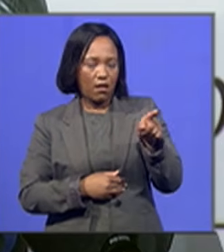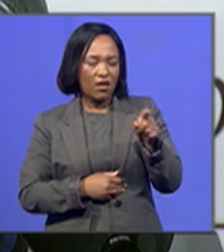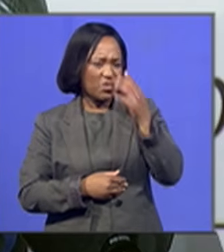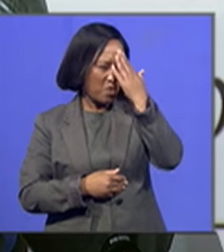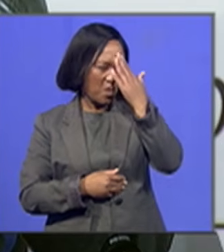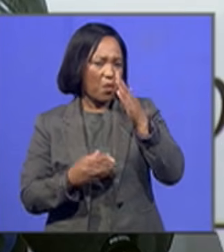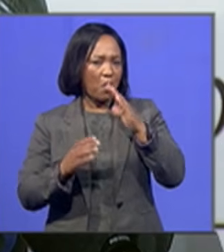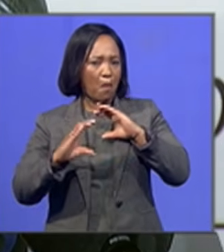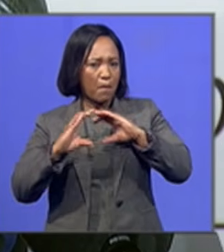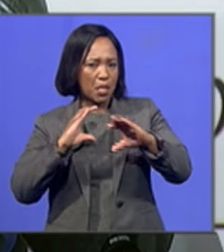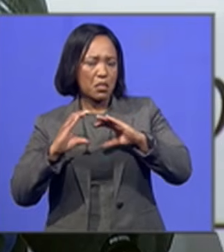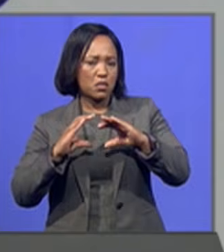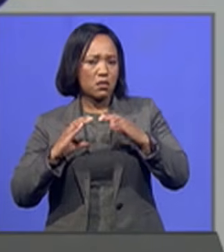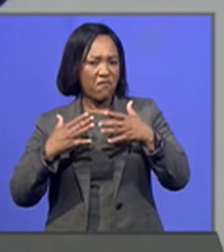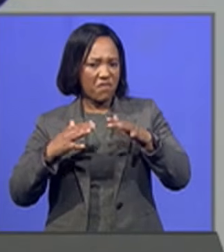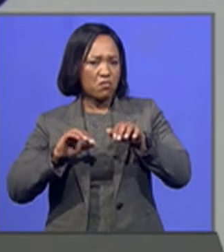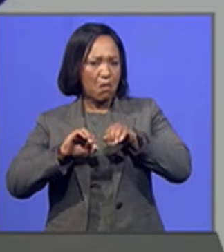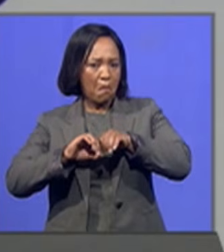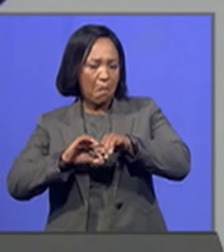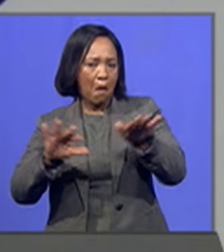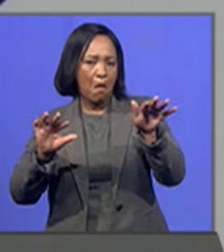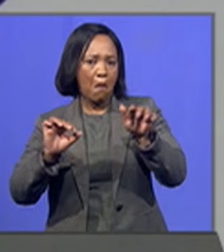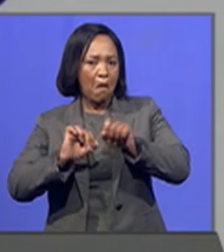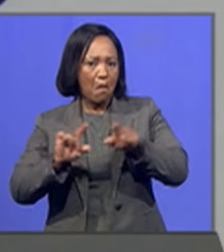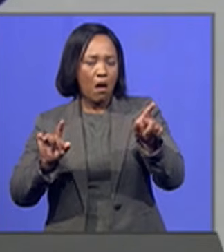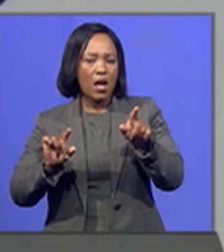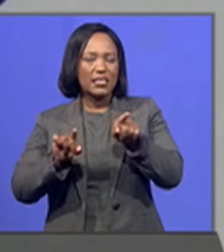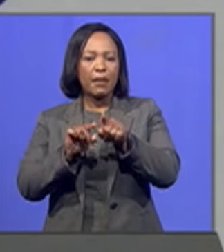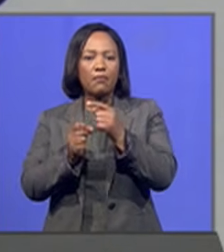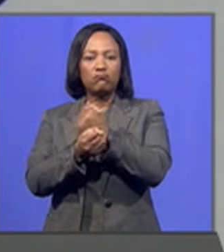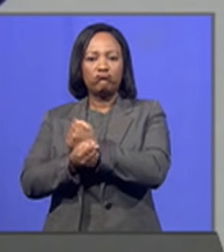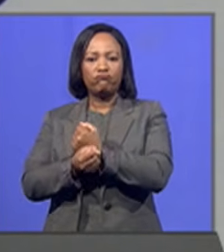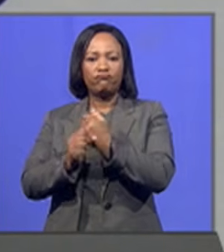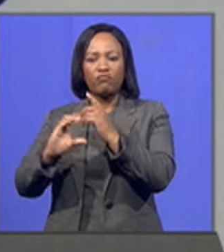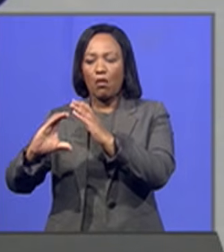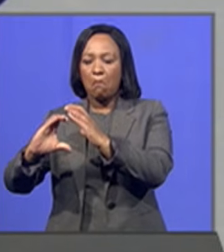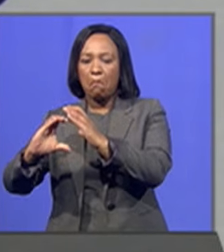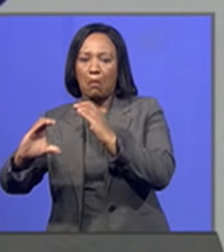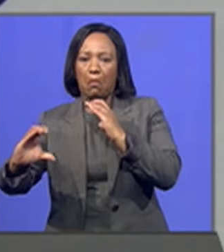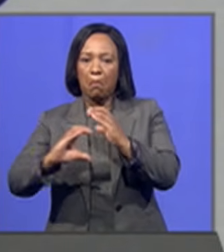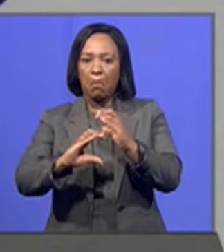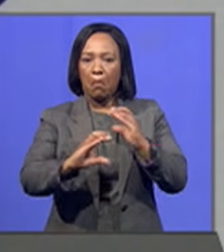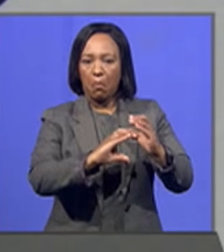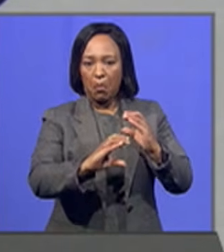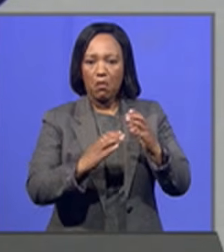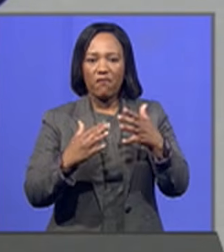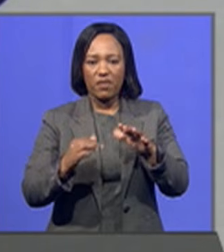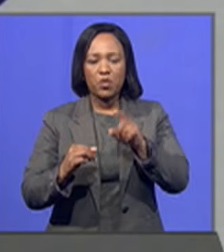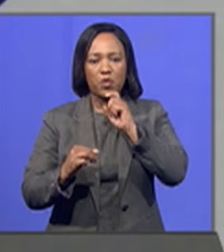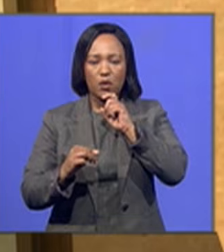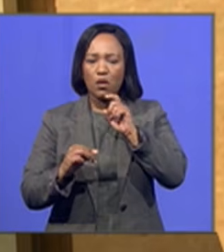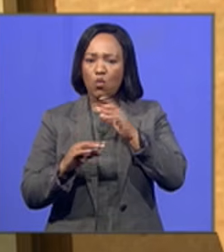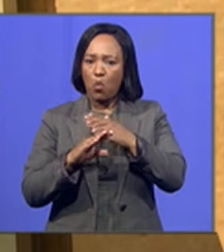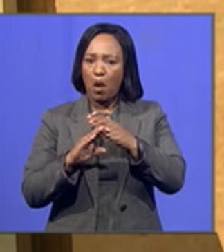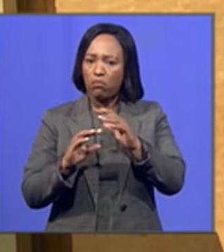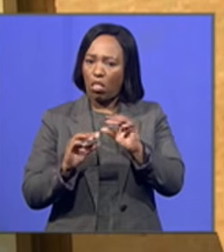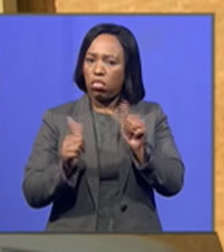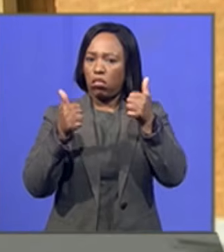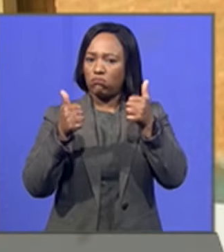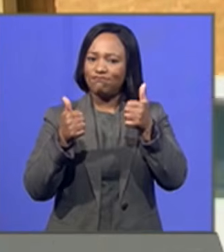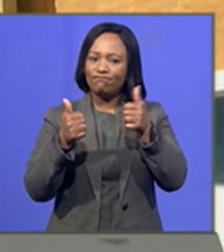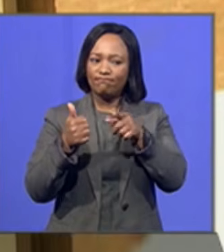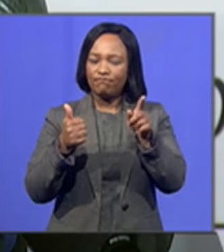of communication and mitigation plans in the form of water tanking was also mobilized and was done quite efficiently, which